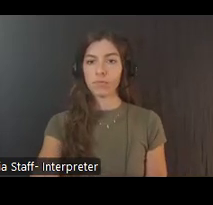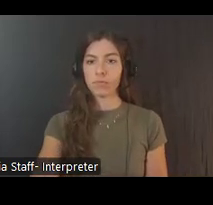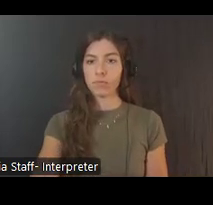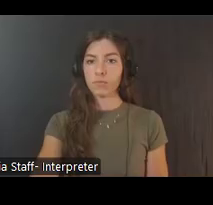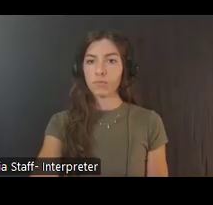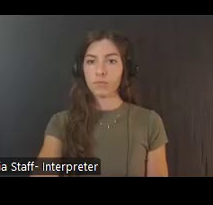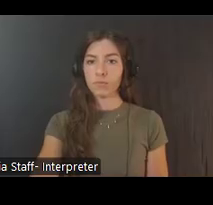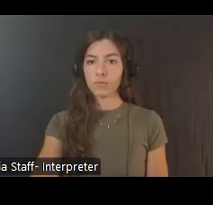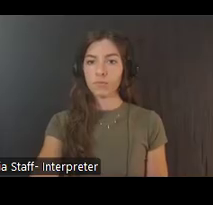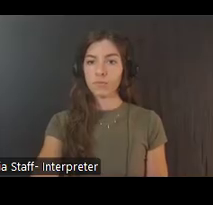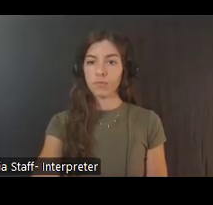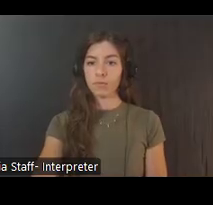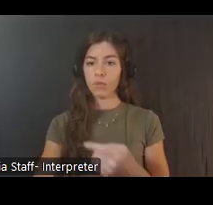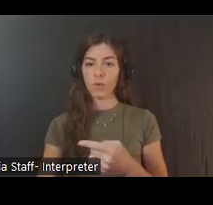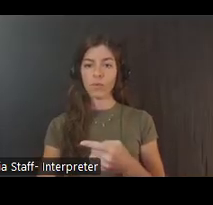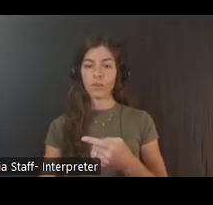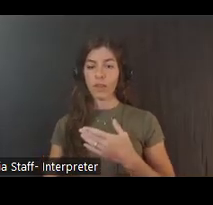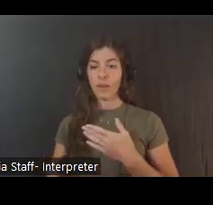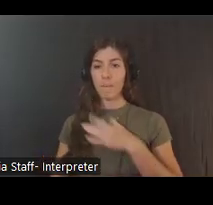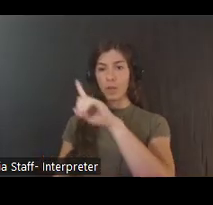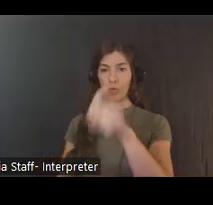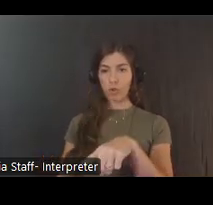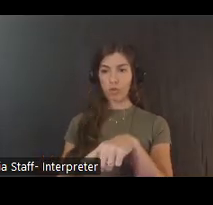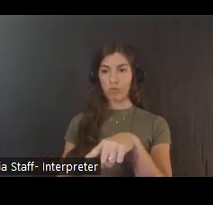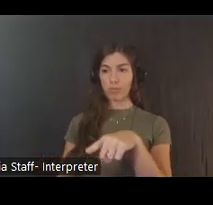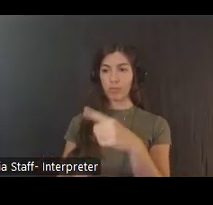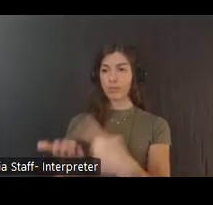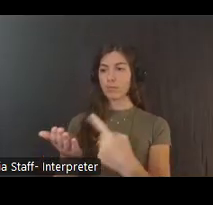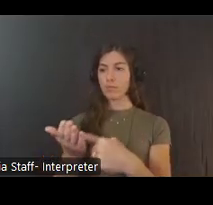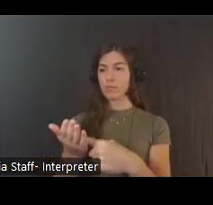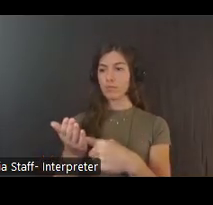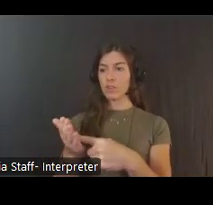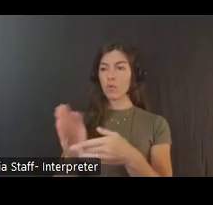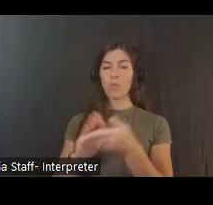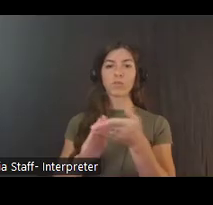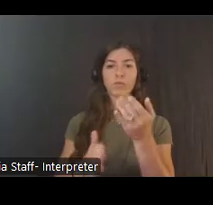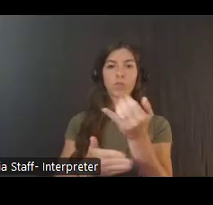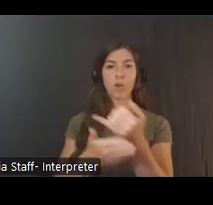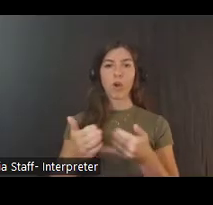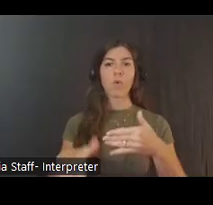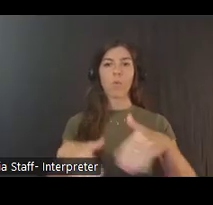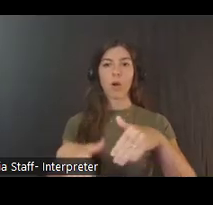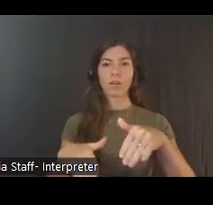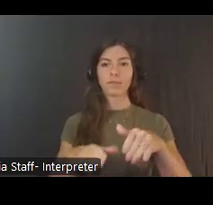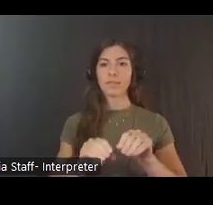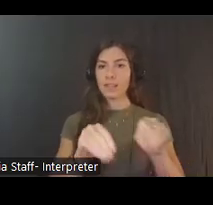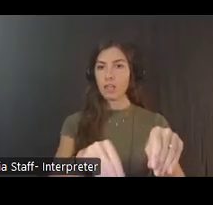Okay. Any And then other? my question is, when you're talking about the restoration of art walk installations,